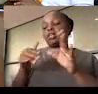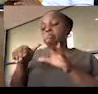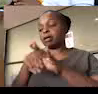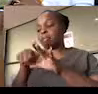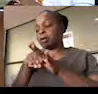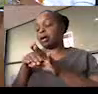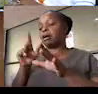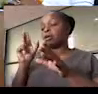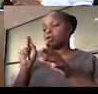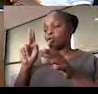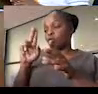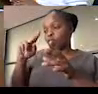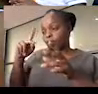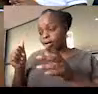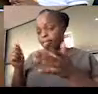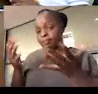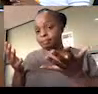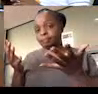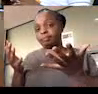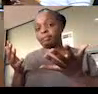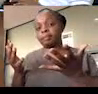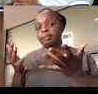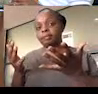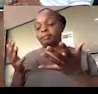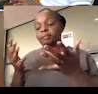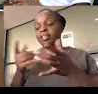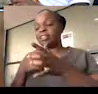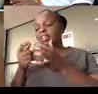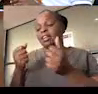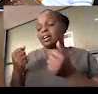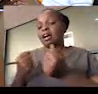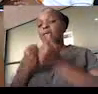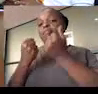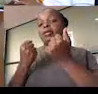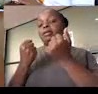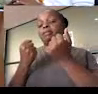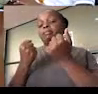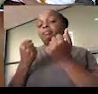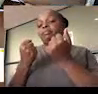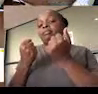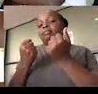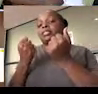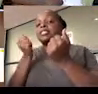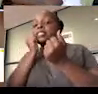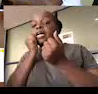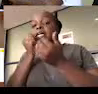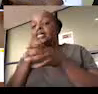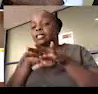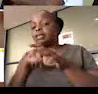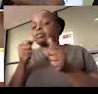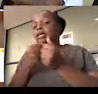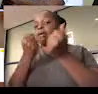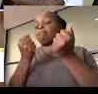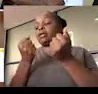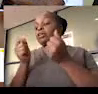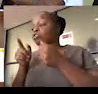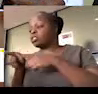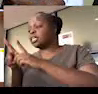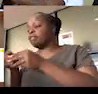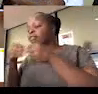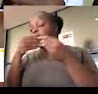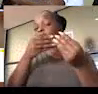times a bit easy. Yes. You know, there can never be a good morning. Yes. When somebody is dead, it's